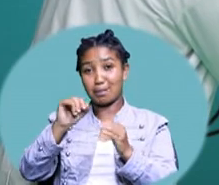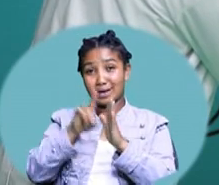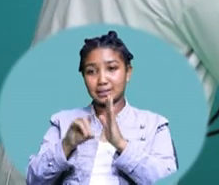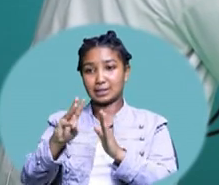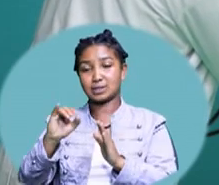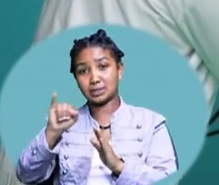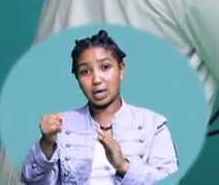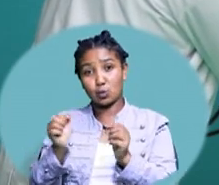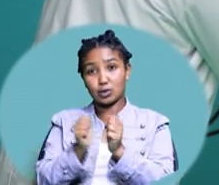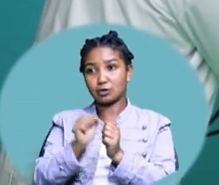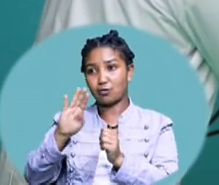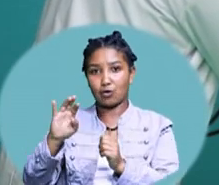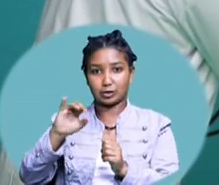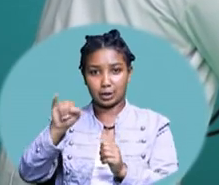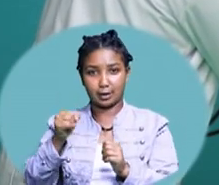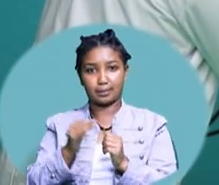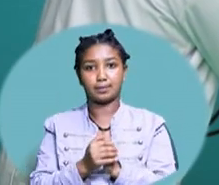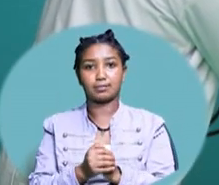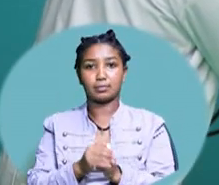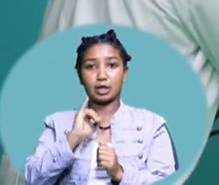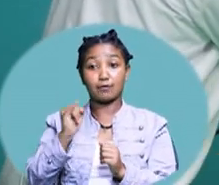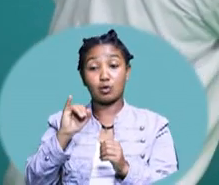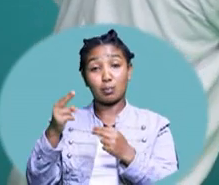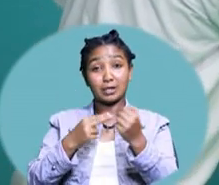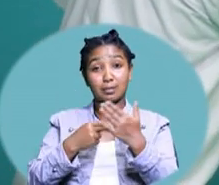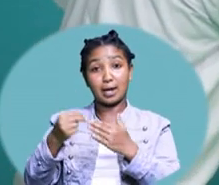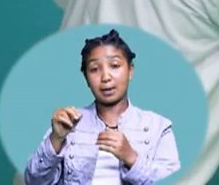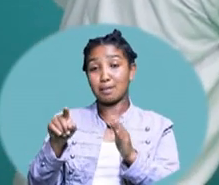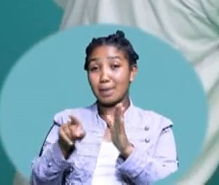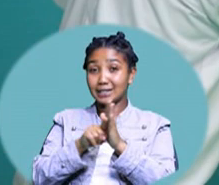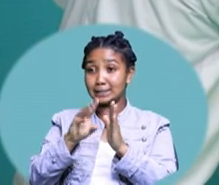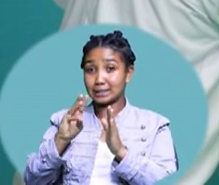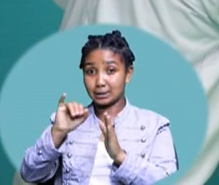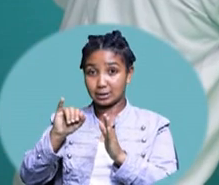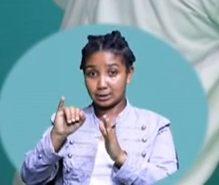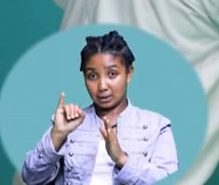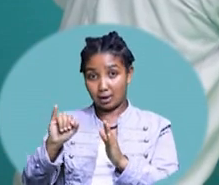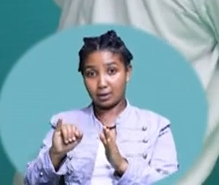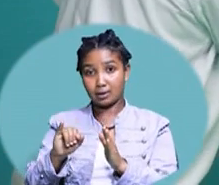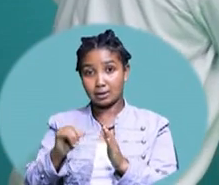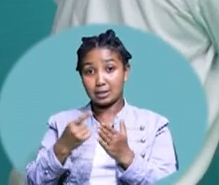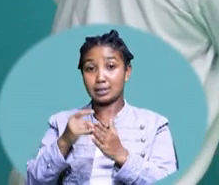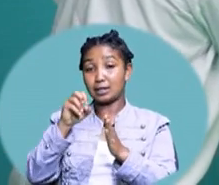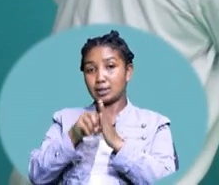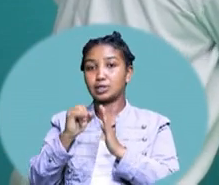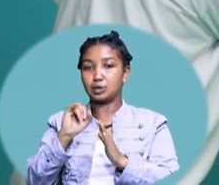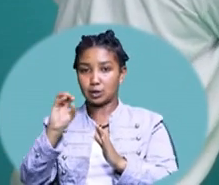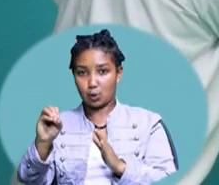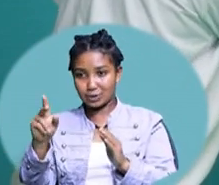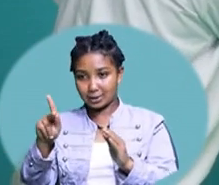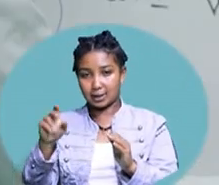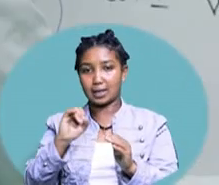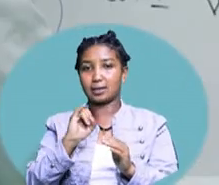have minus 6j. You should have to multiply minus 6j only by 4j. If you multiply minus